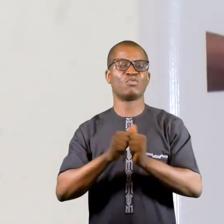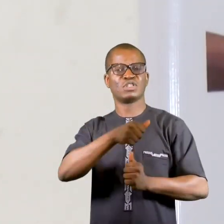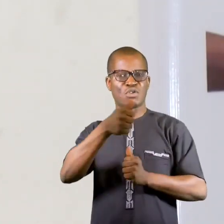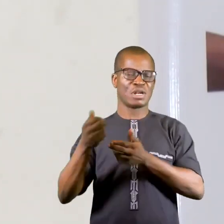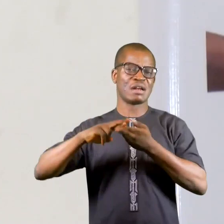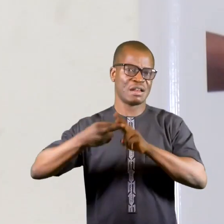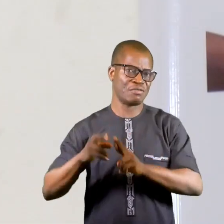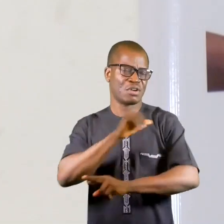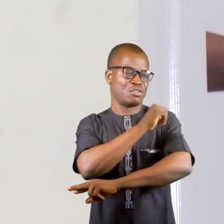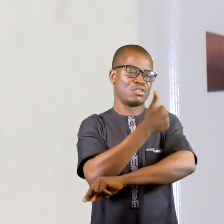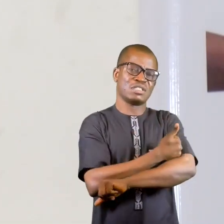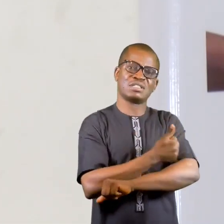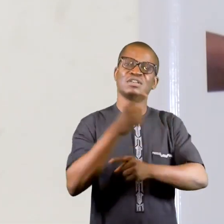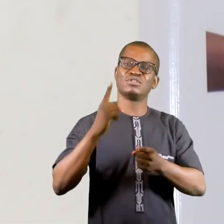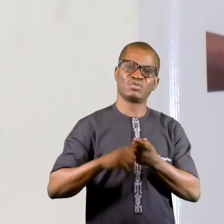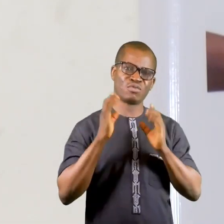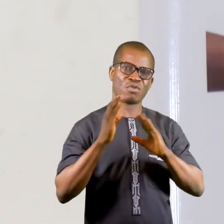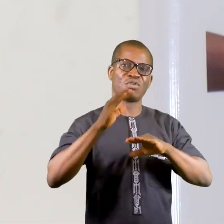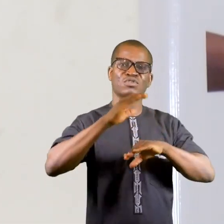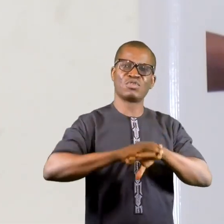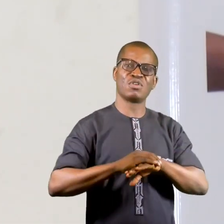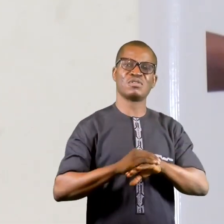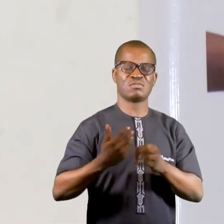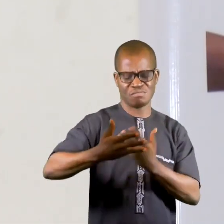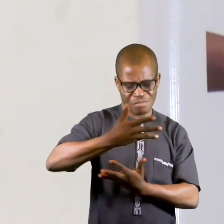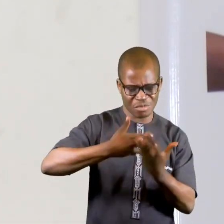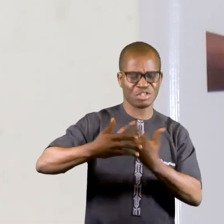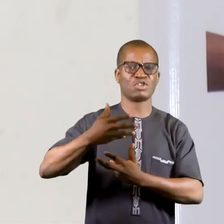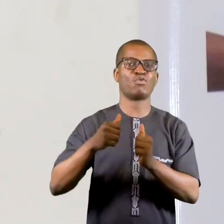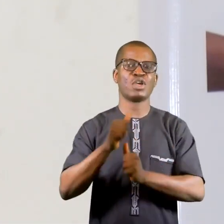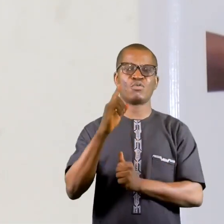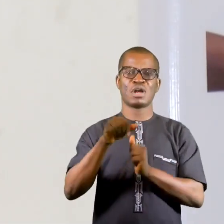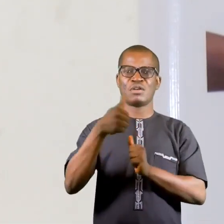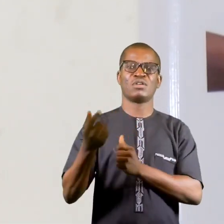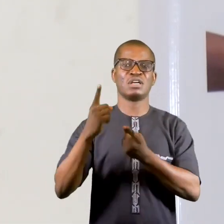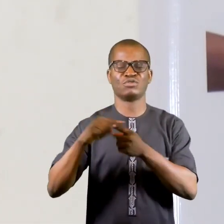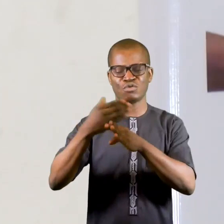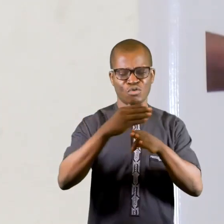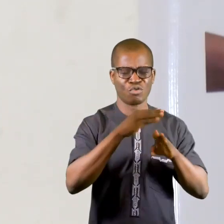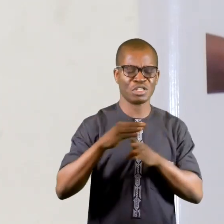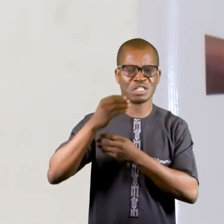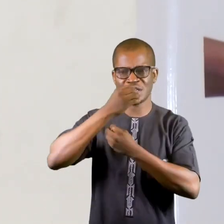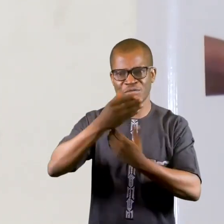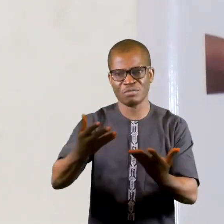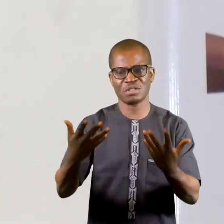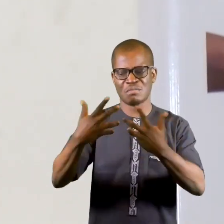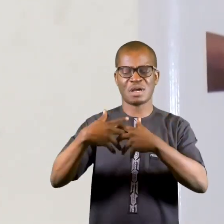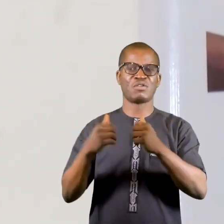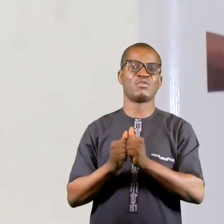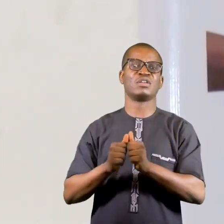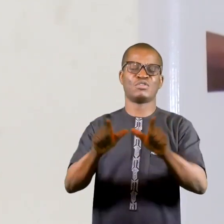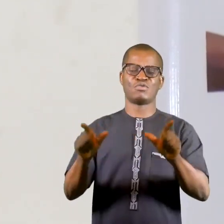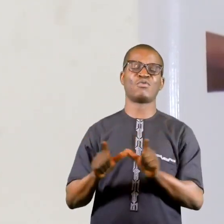authorities or states parties shall, as appropriate, cooperate with one another by exchanging information in accordance